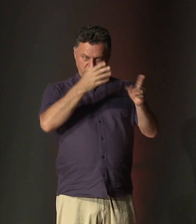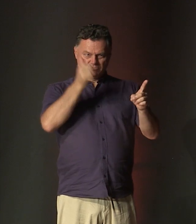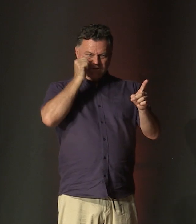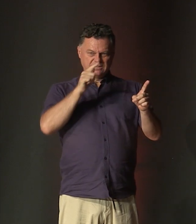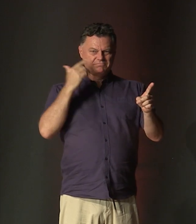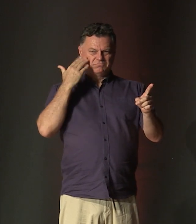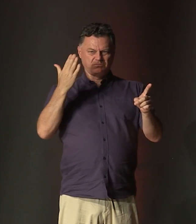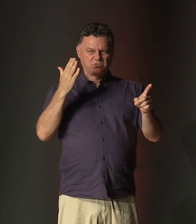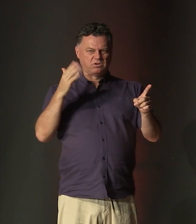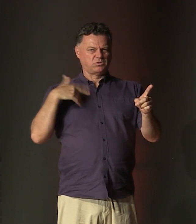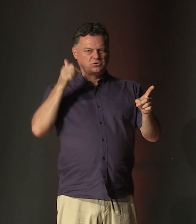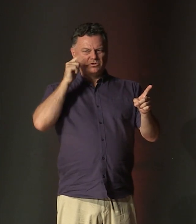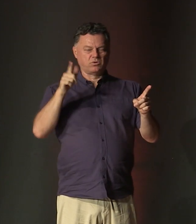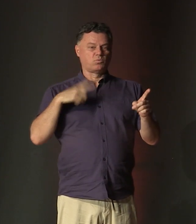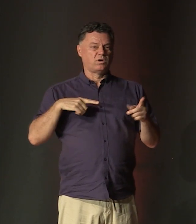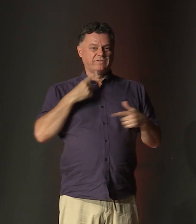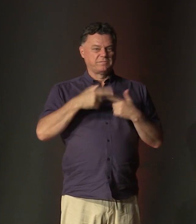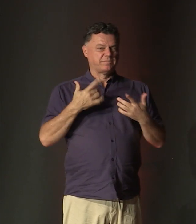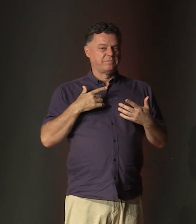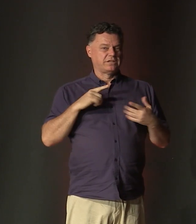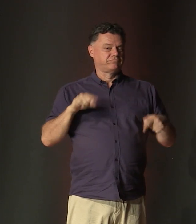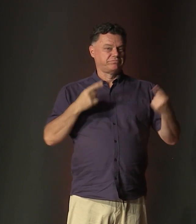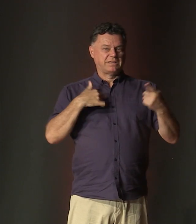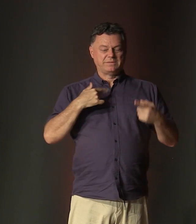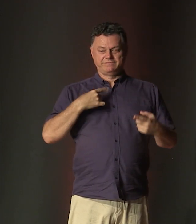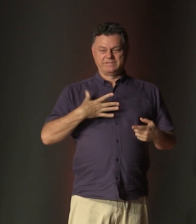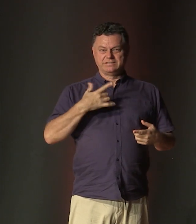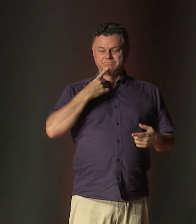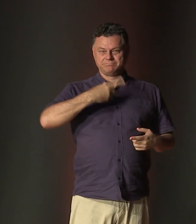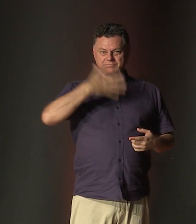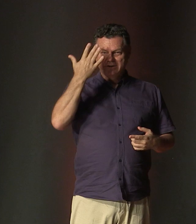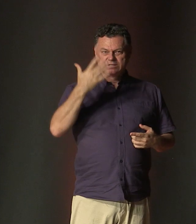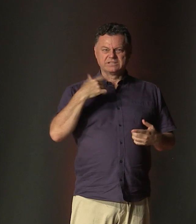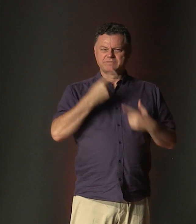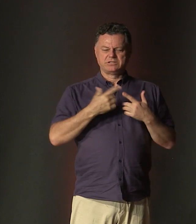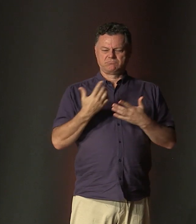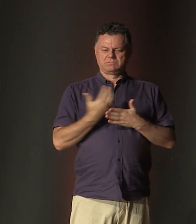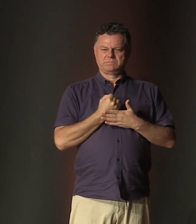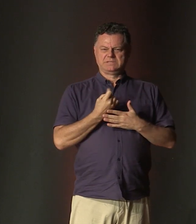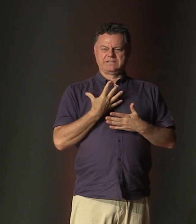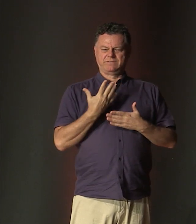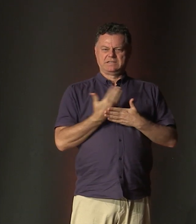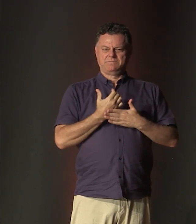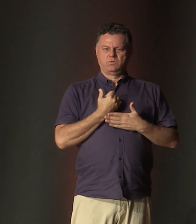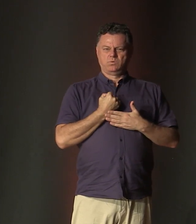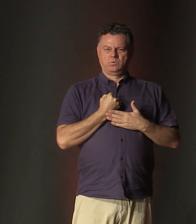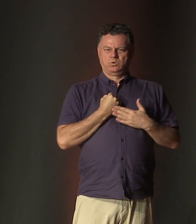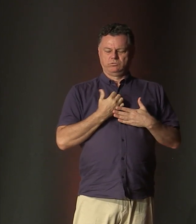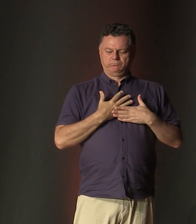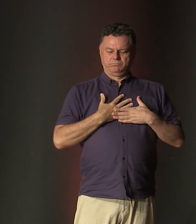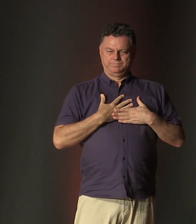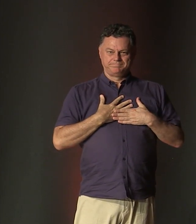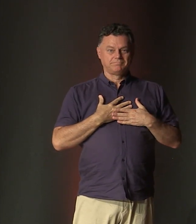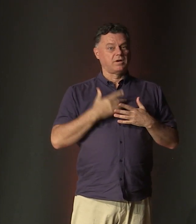something controversial. It could be something embarrassing. The point is, we all like